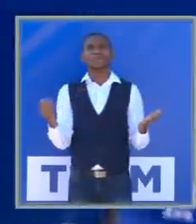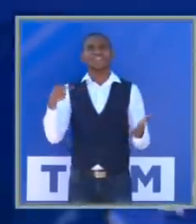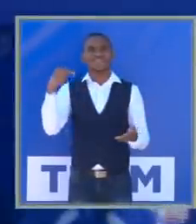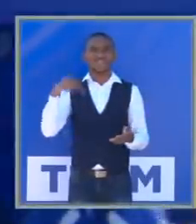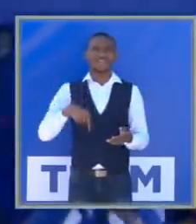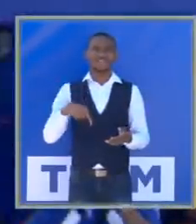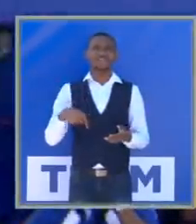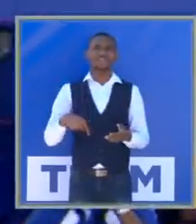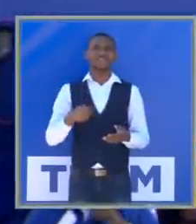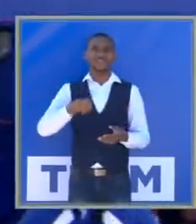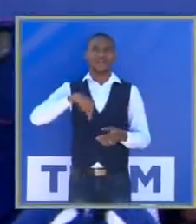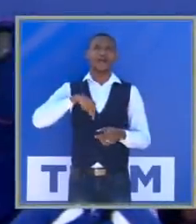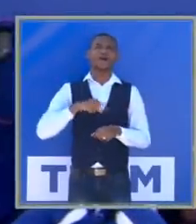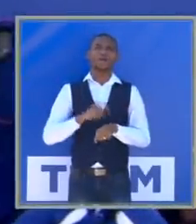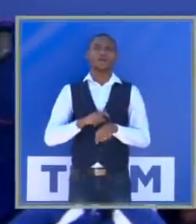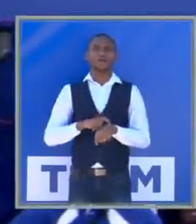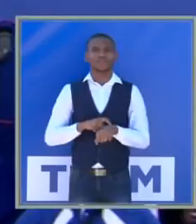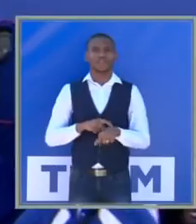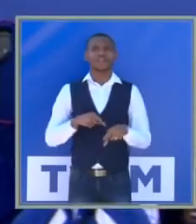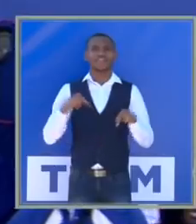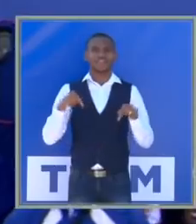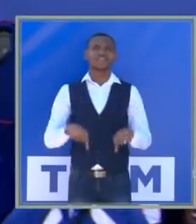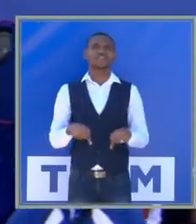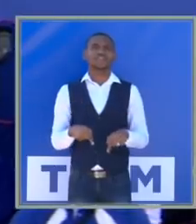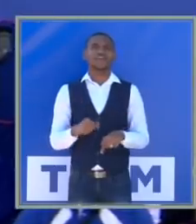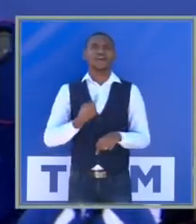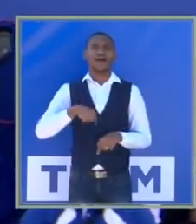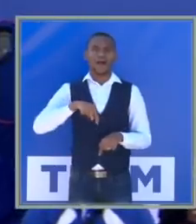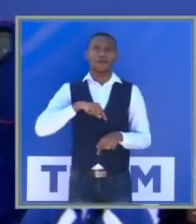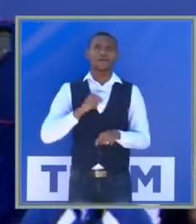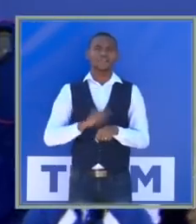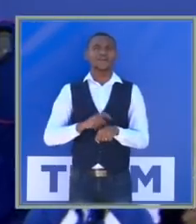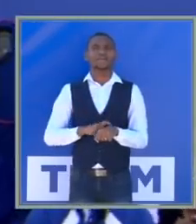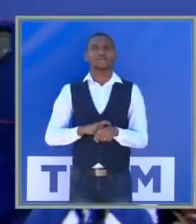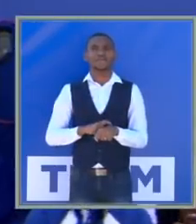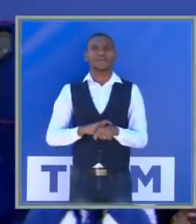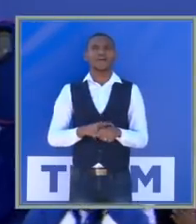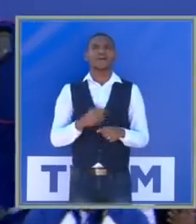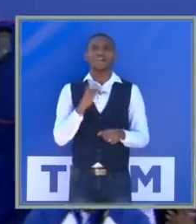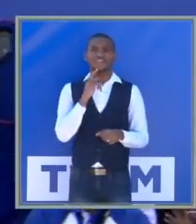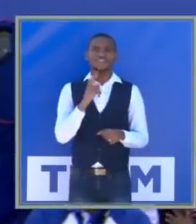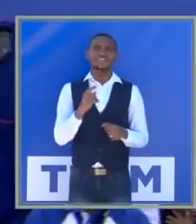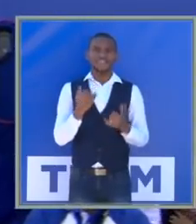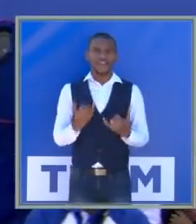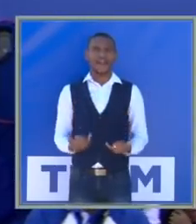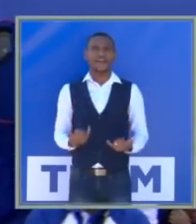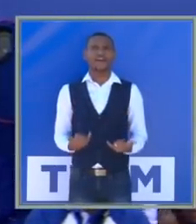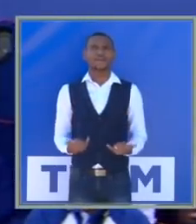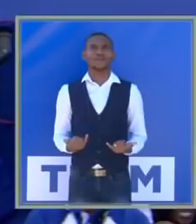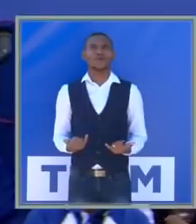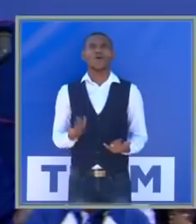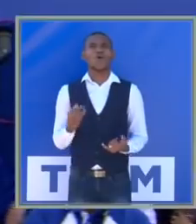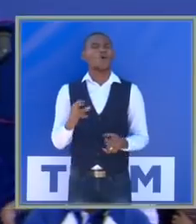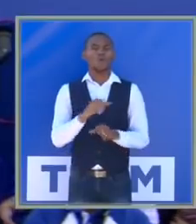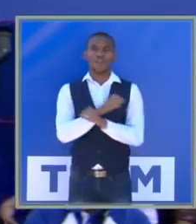This is our moment. This is our time. It is now